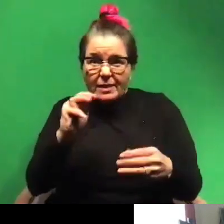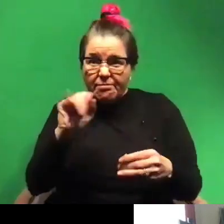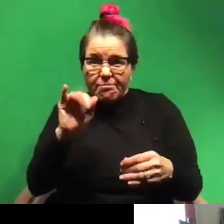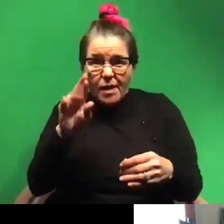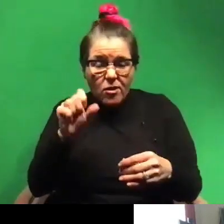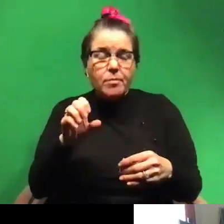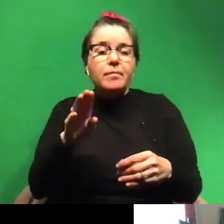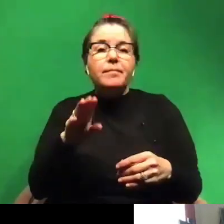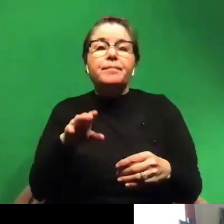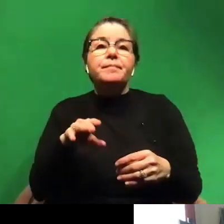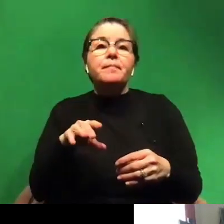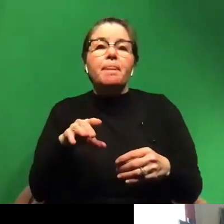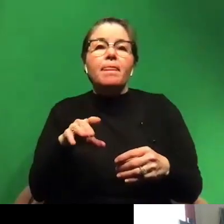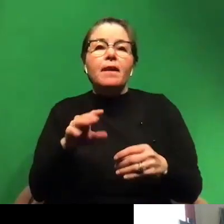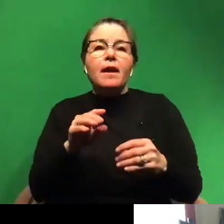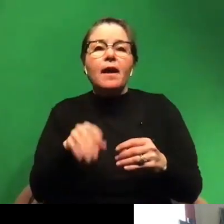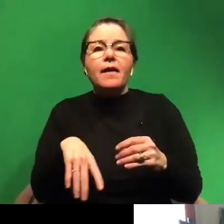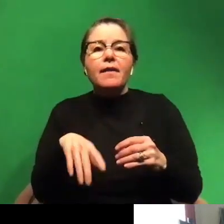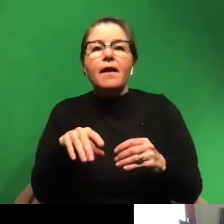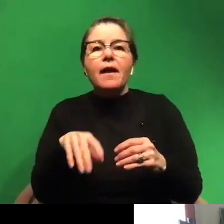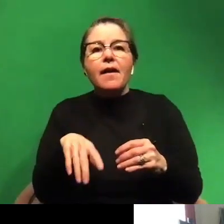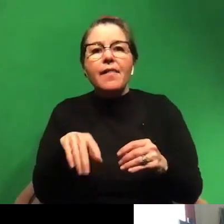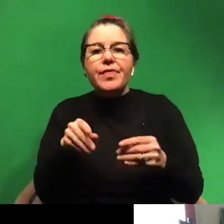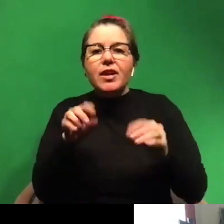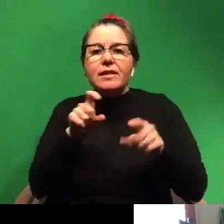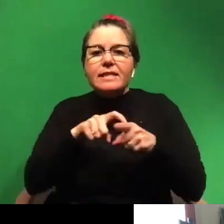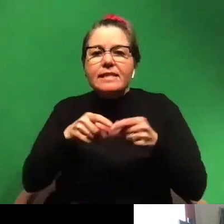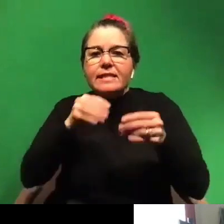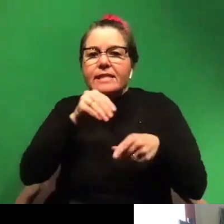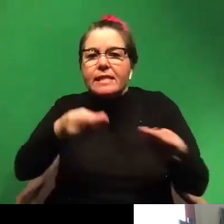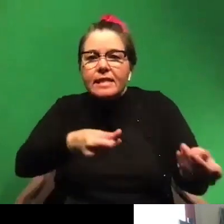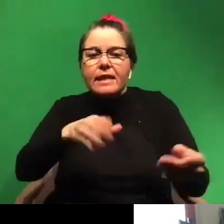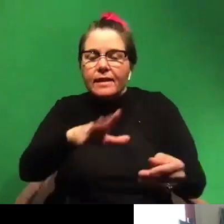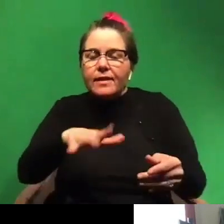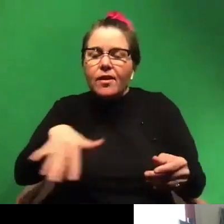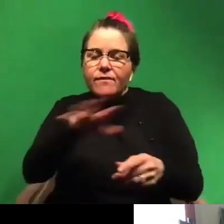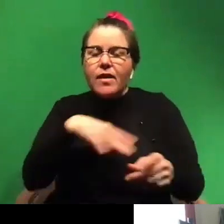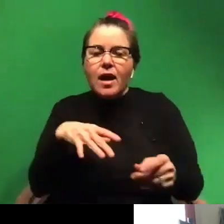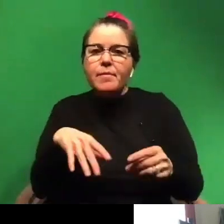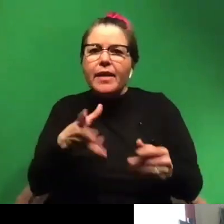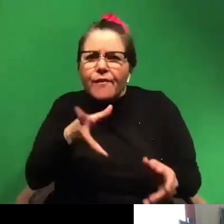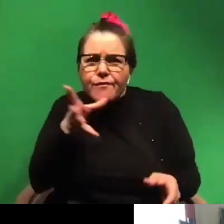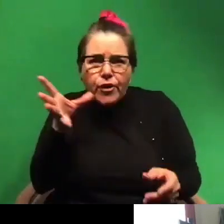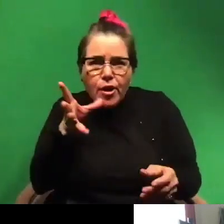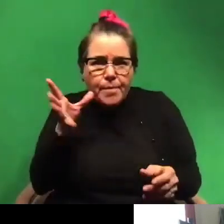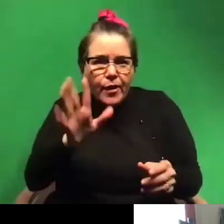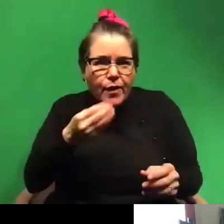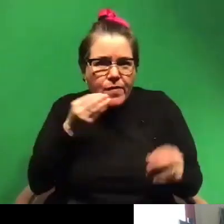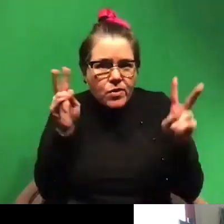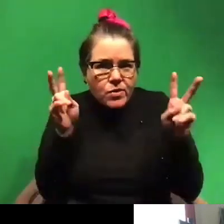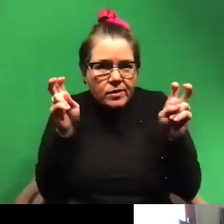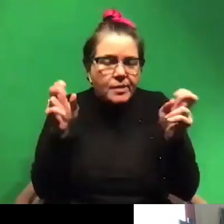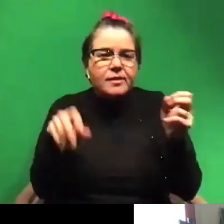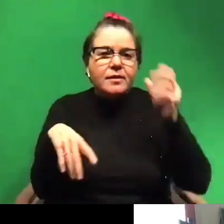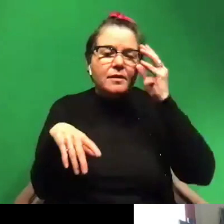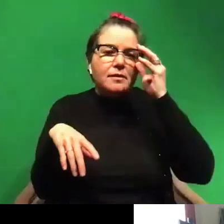they're seeding their environment that they move to that doesn't have enough food, effectively farming their food. And so we